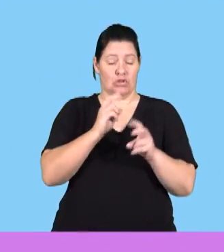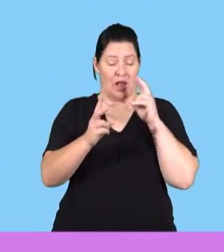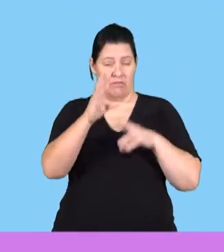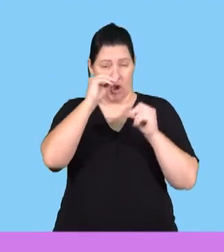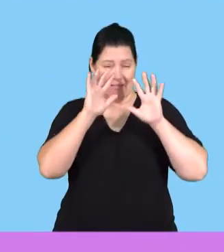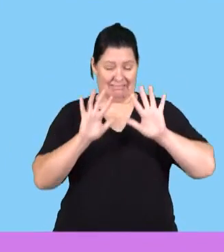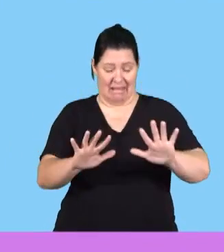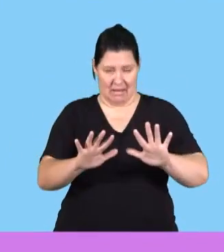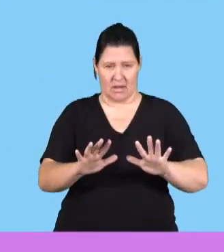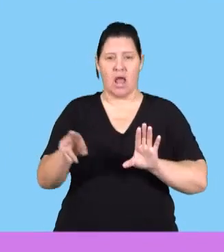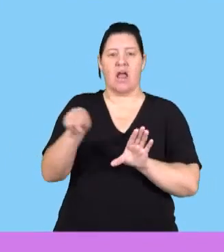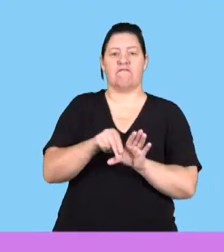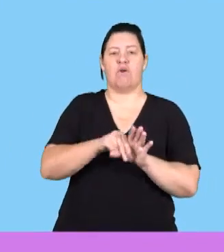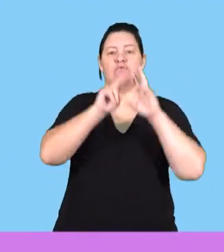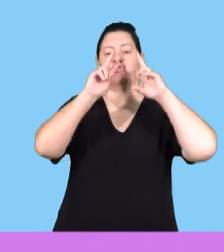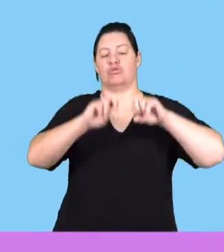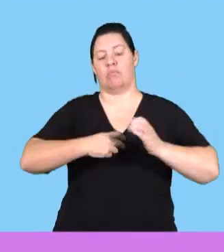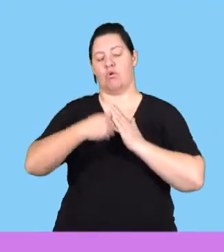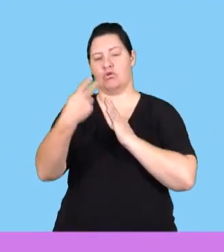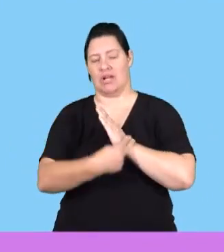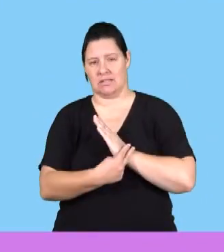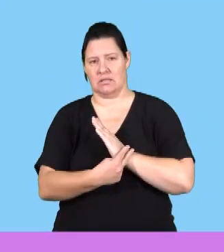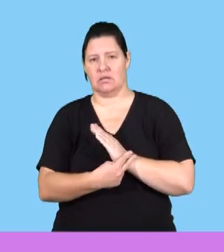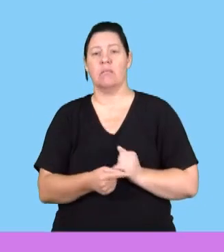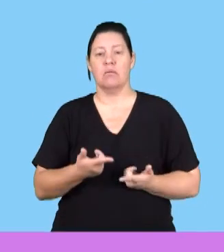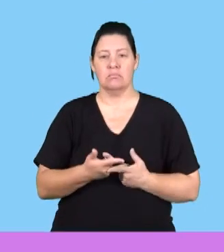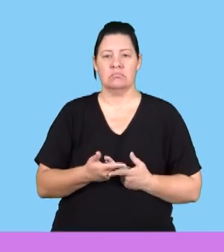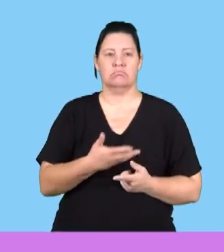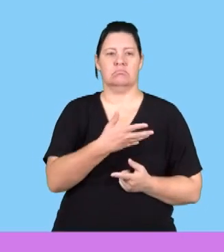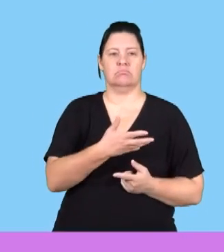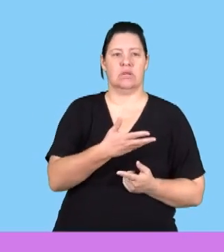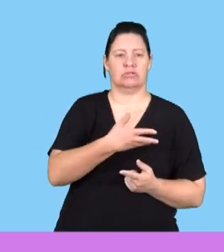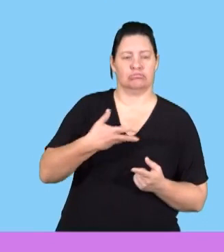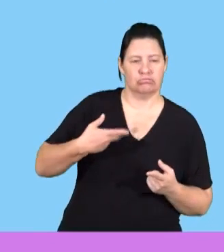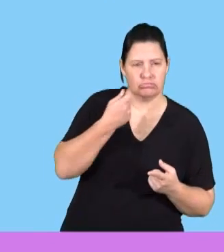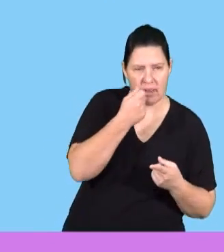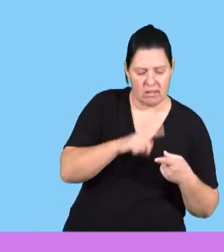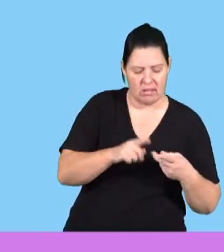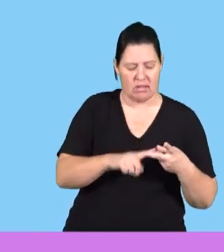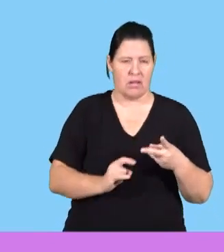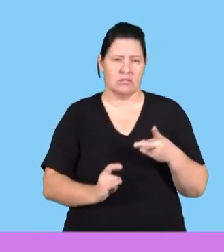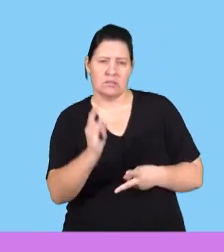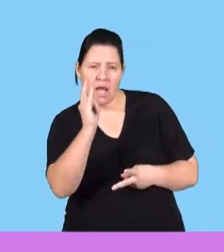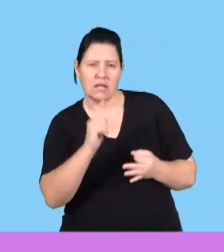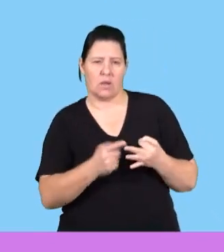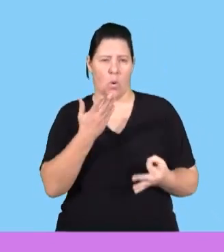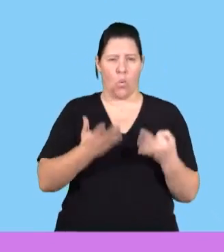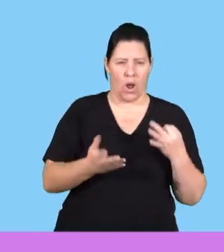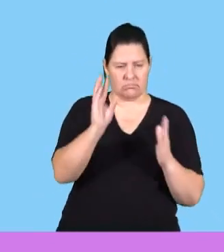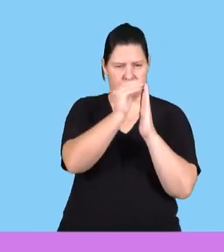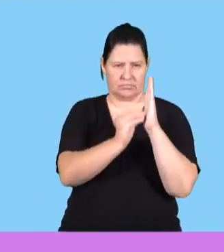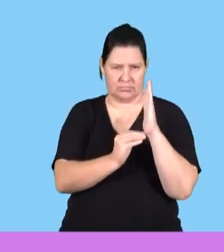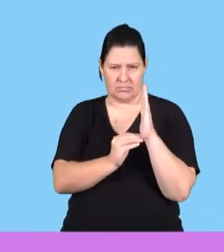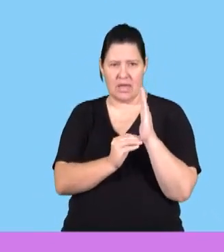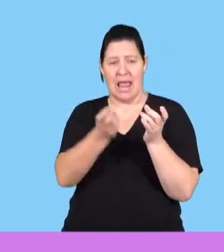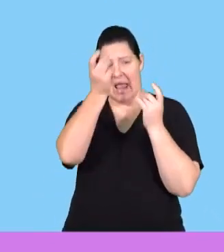learners participated in a research project where their gender, height and weight were recorded. Use the raw data